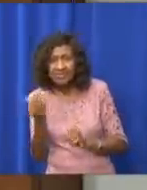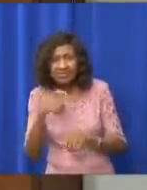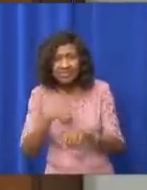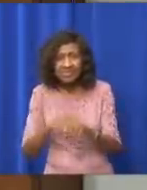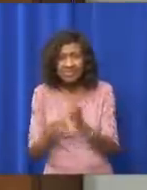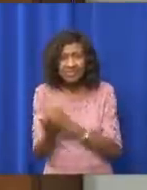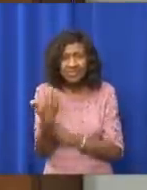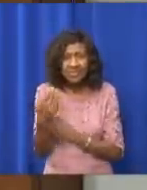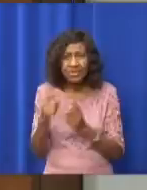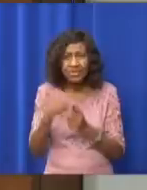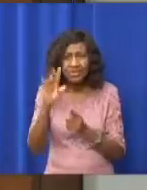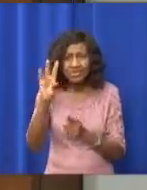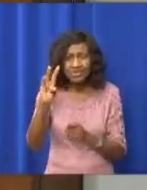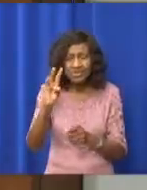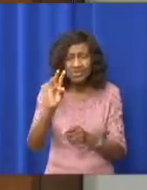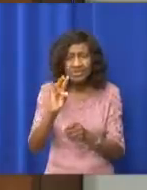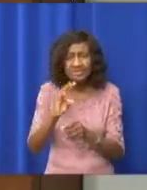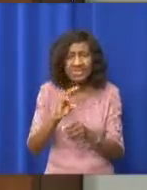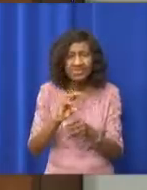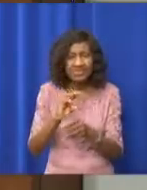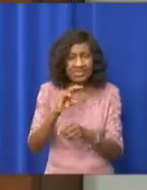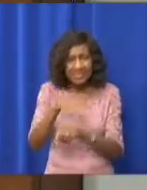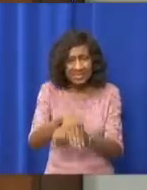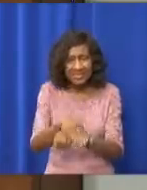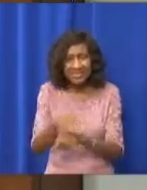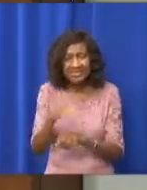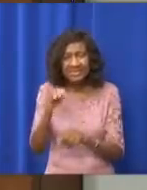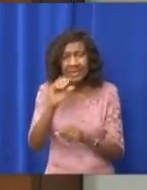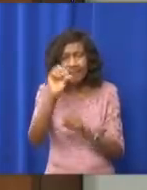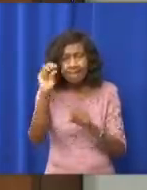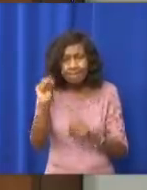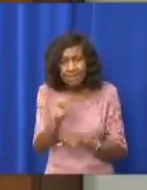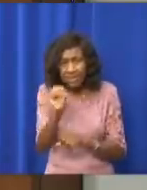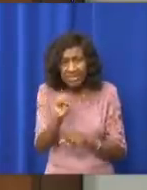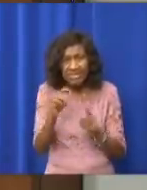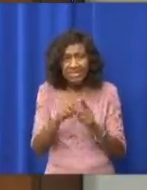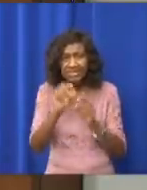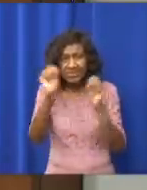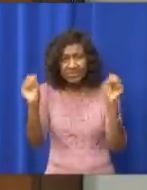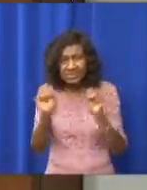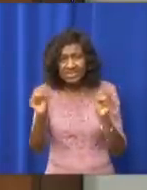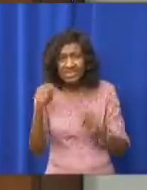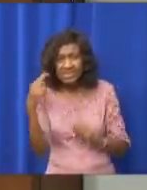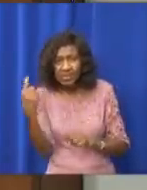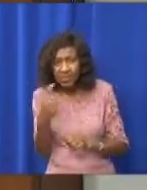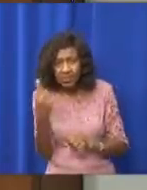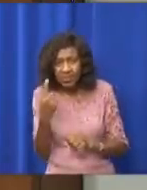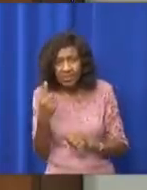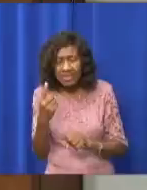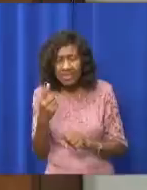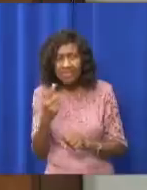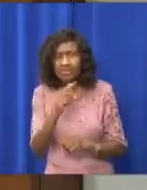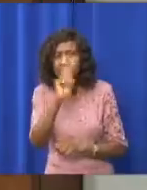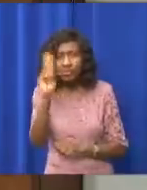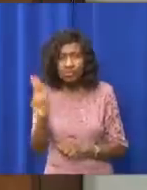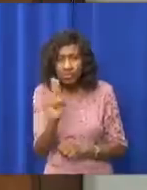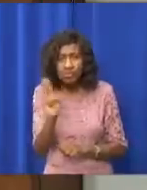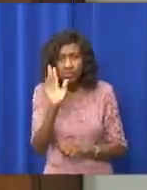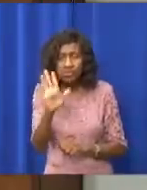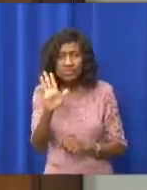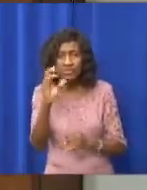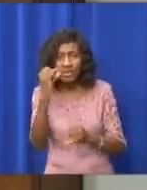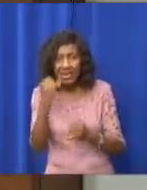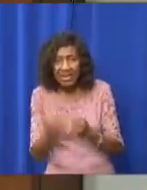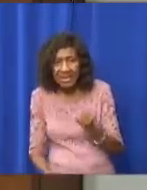p.m. Monday to Saturday only, subject to the restriction that surname and alphabet range will apply A to